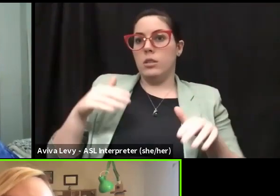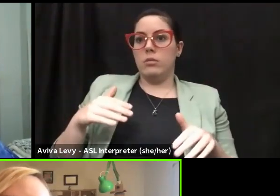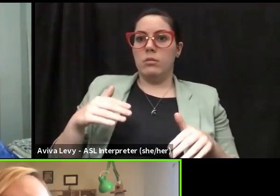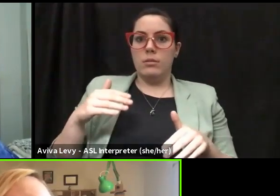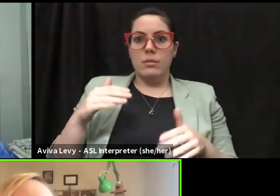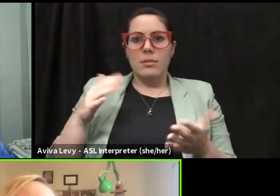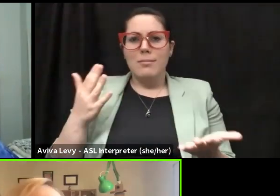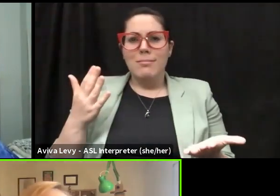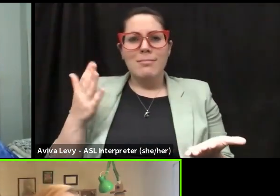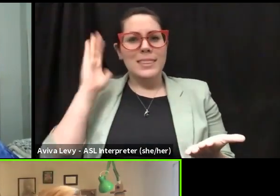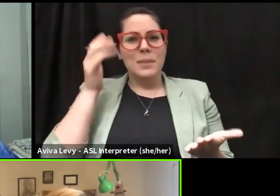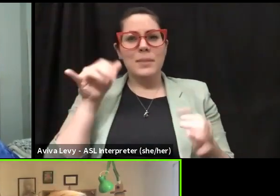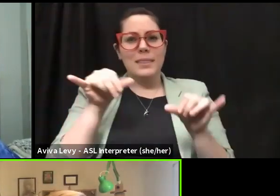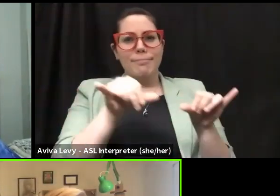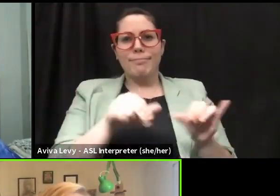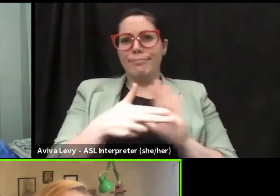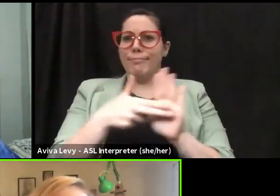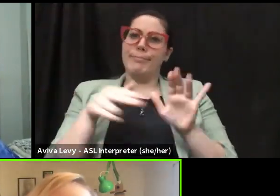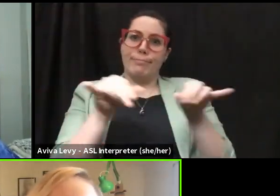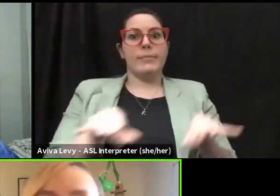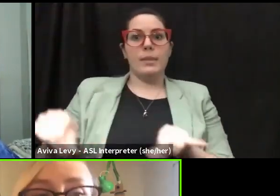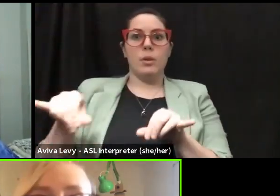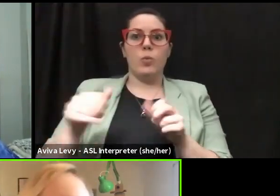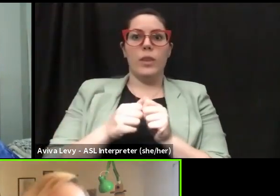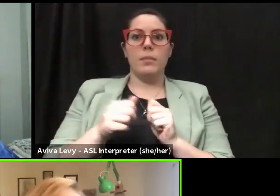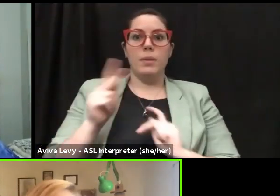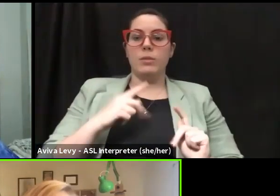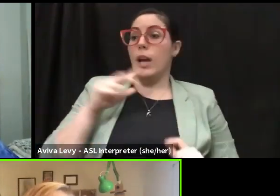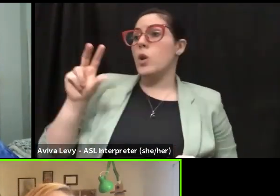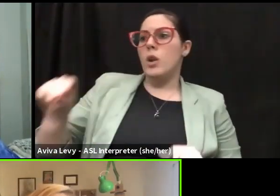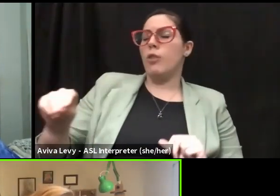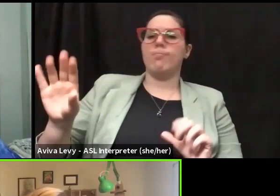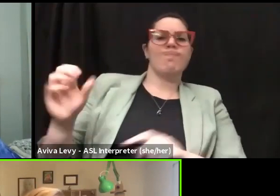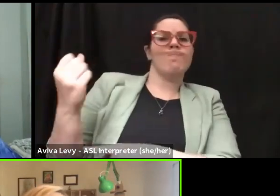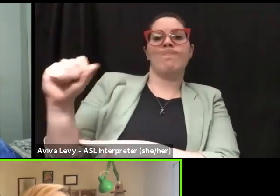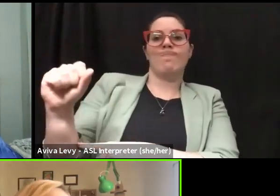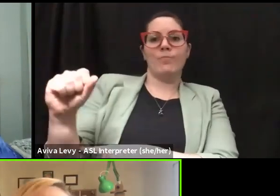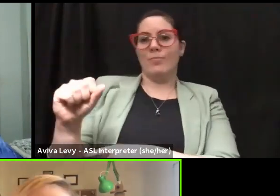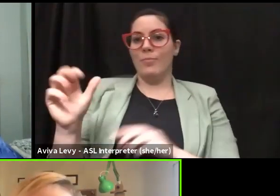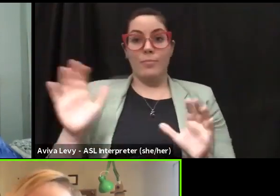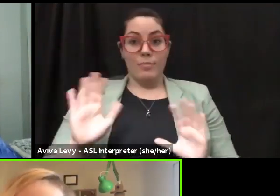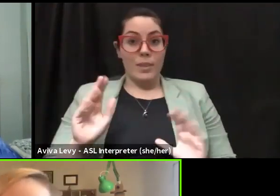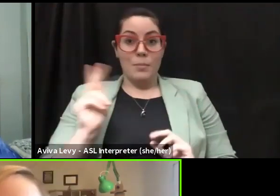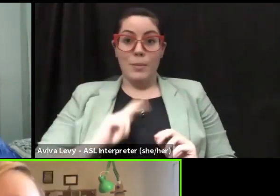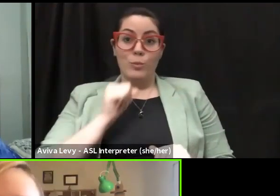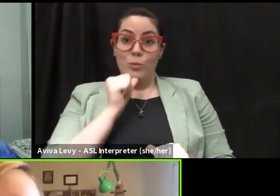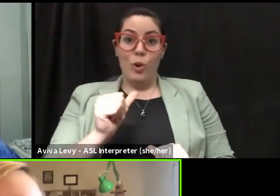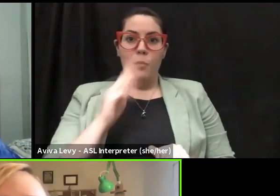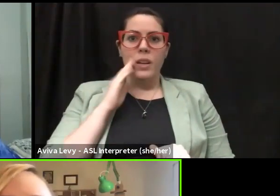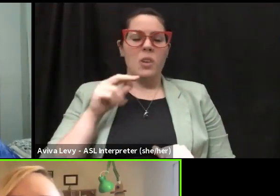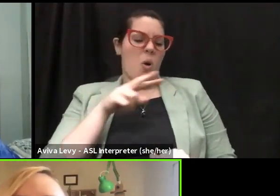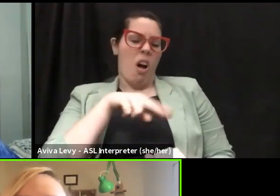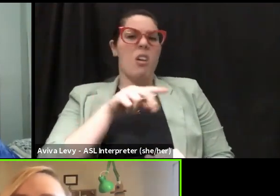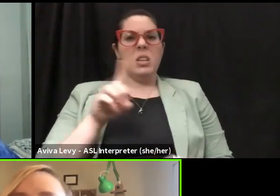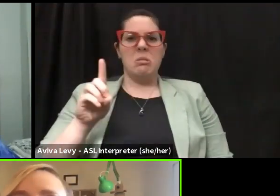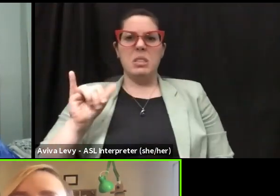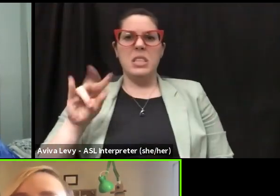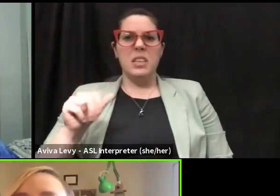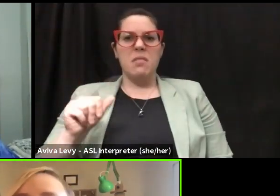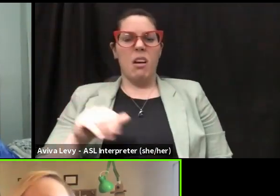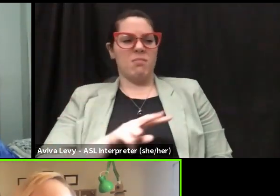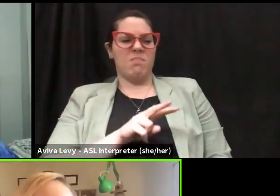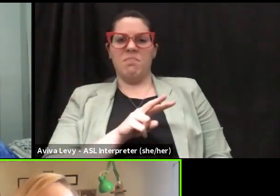stigma around actors saying no or pushing back, and it makes you difficult or a diva. And I think as a